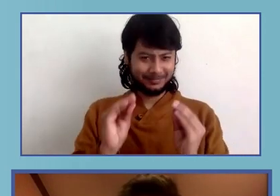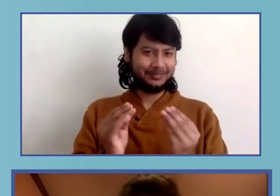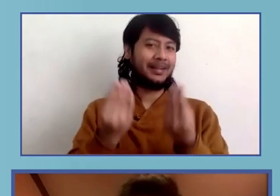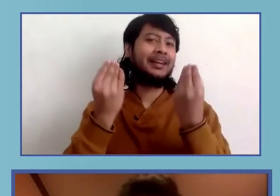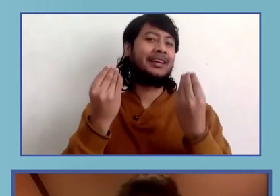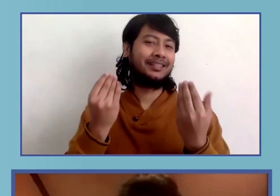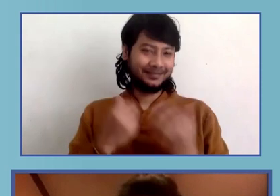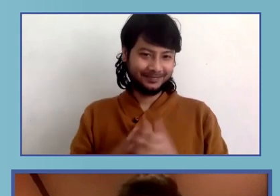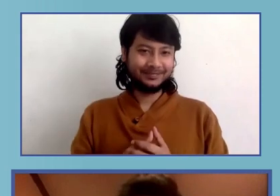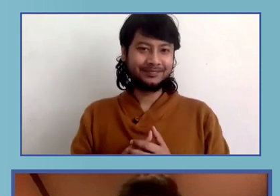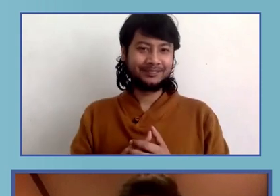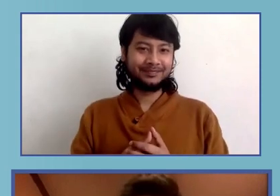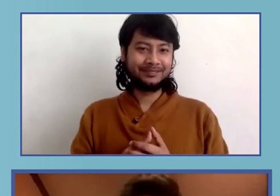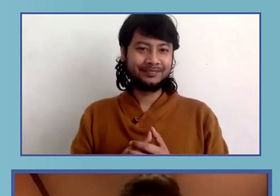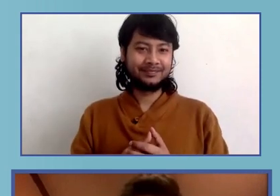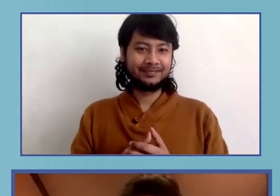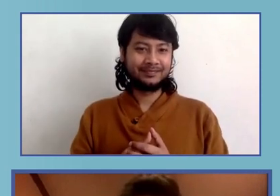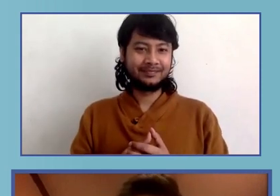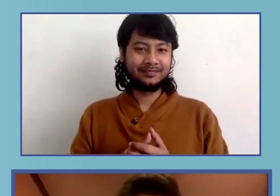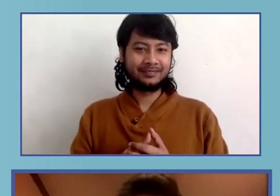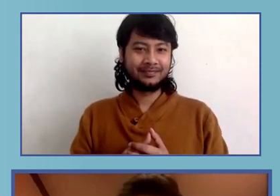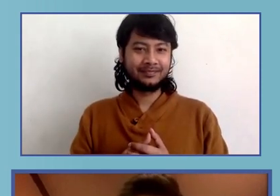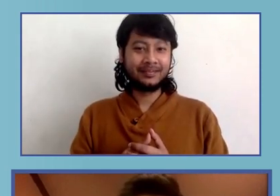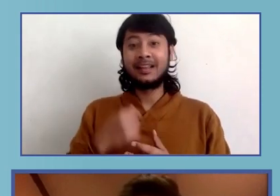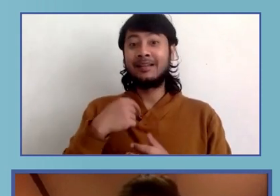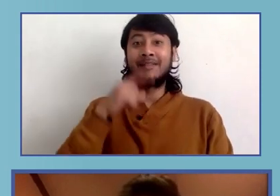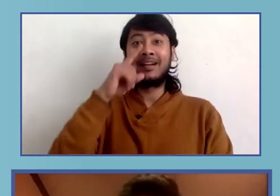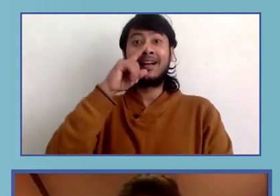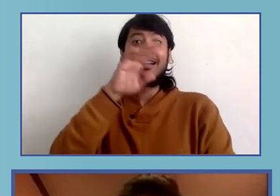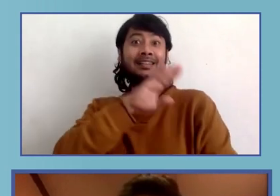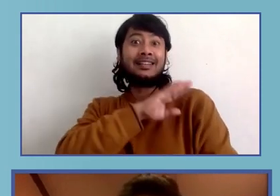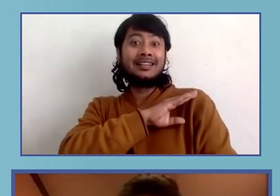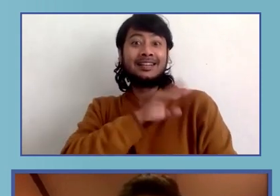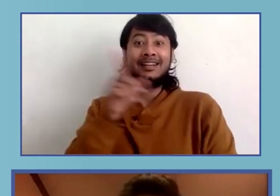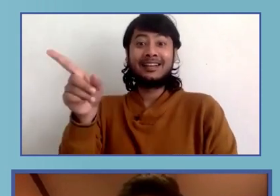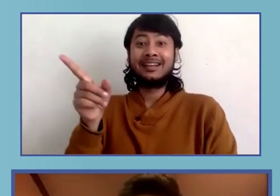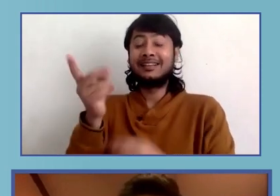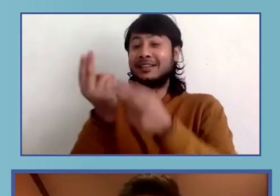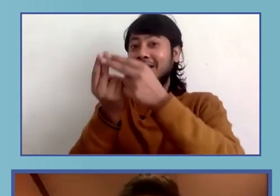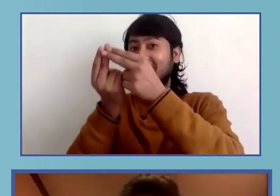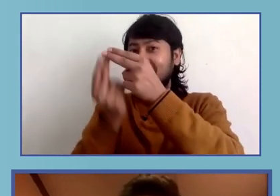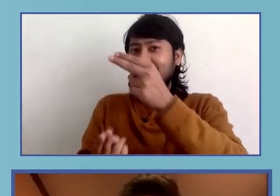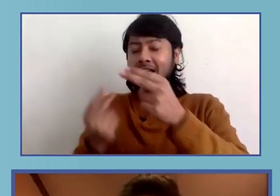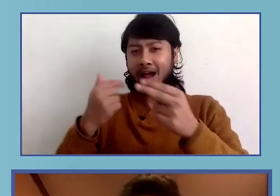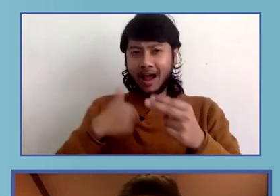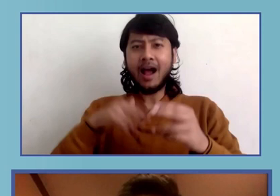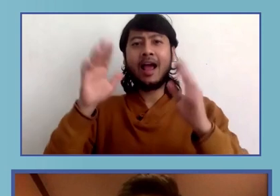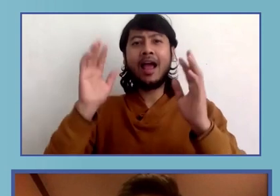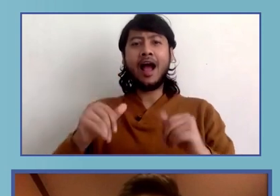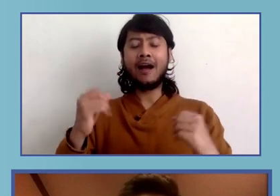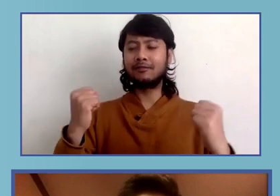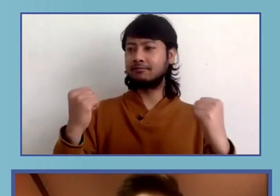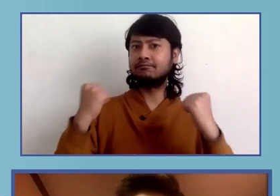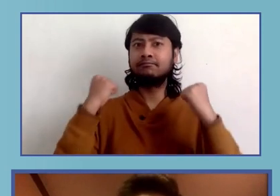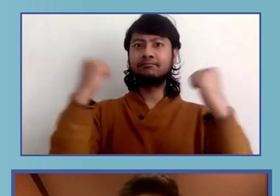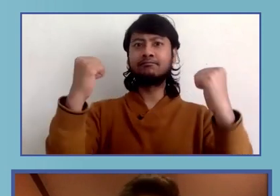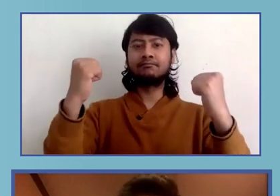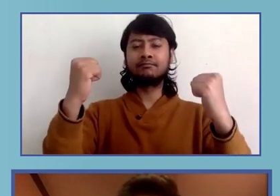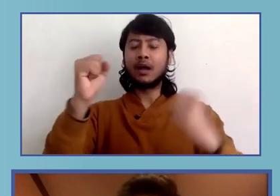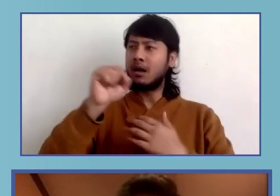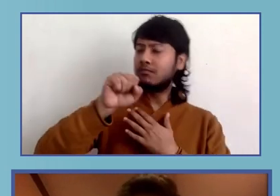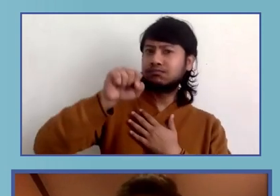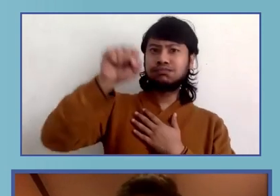my mom and my sister Nitha told me about the secret that I have superpower and it's